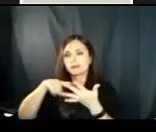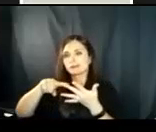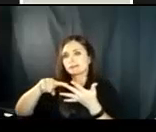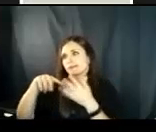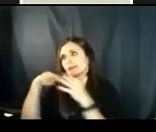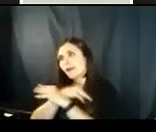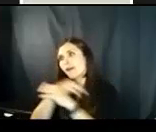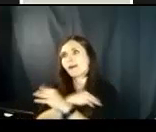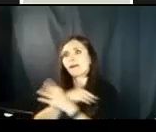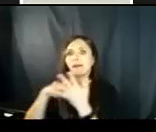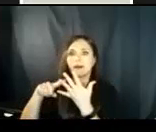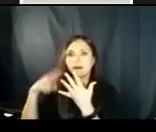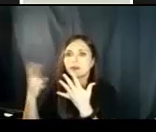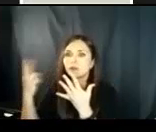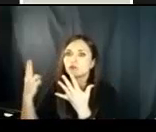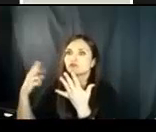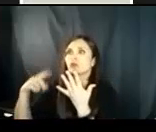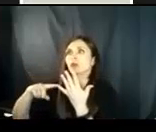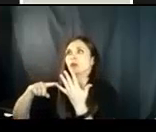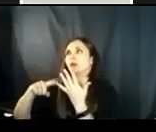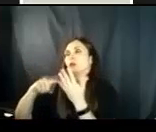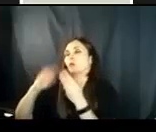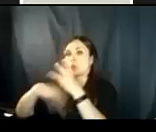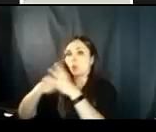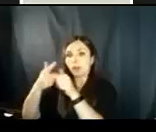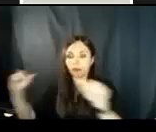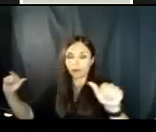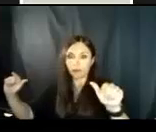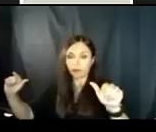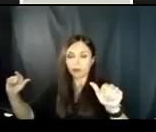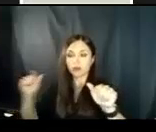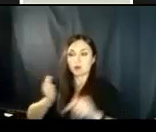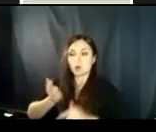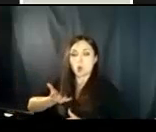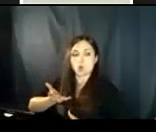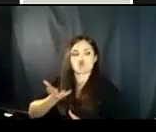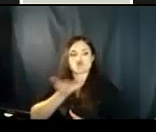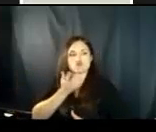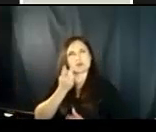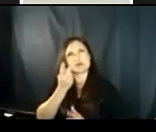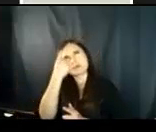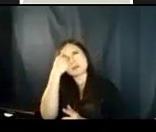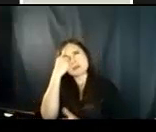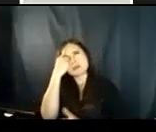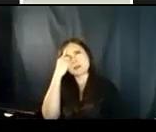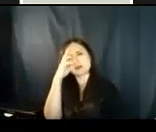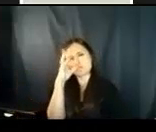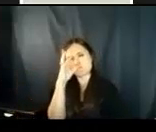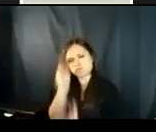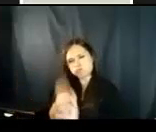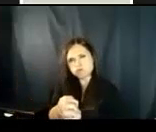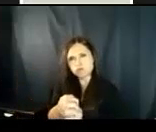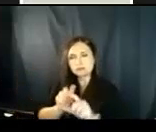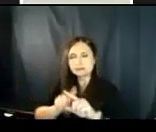math, history, world languages, we view engagement in a completely different way. What engages